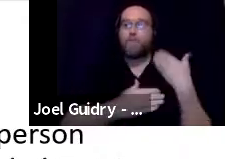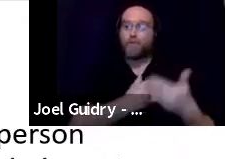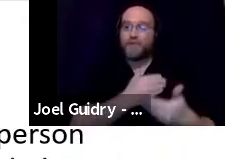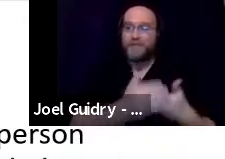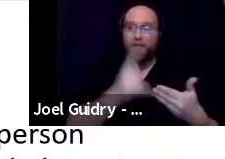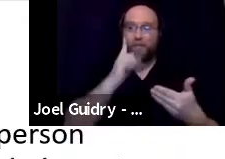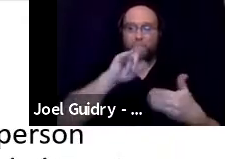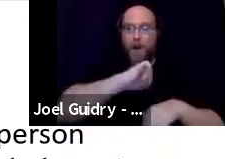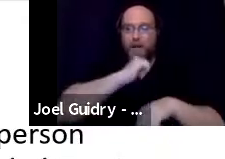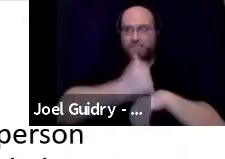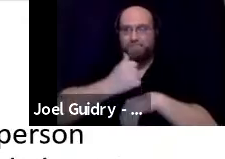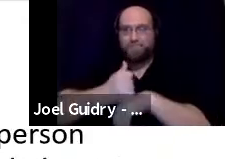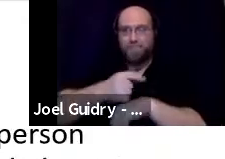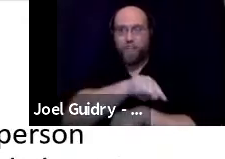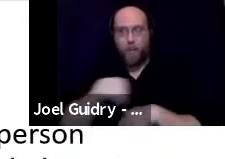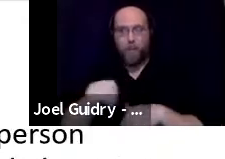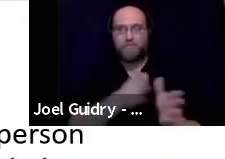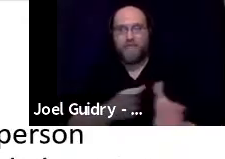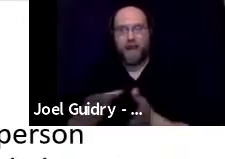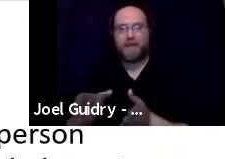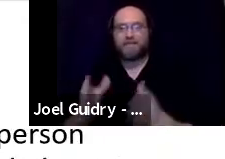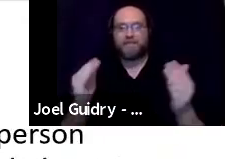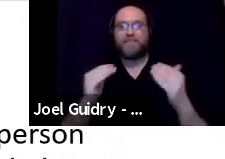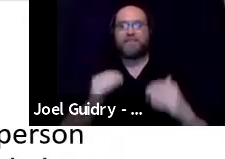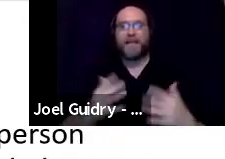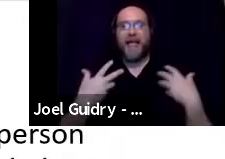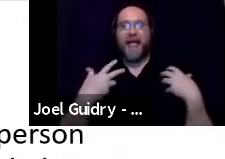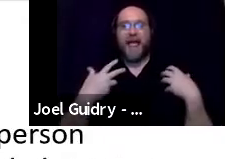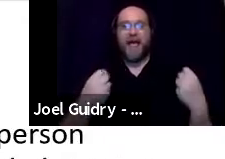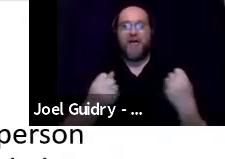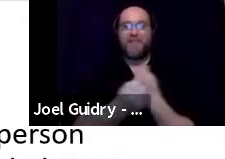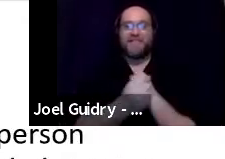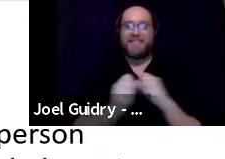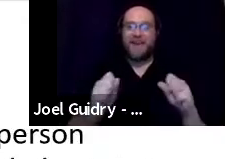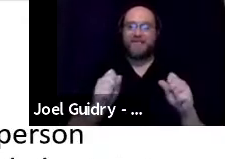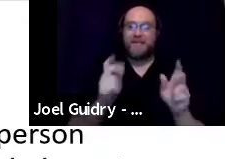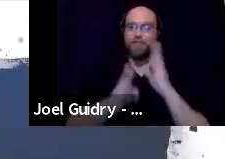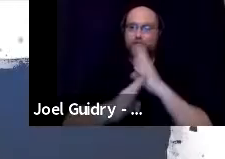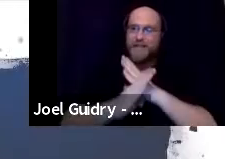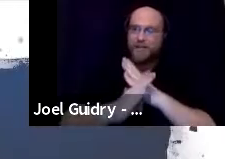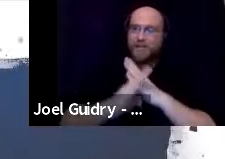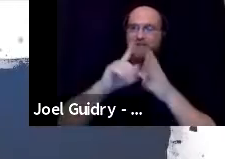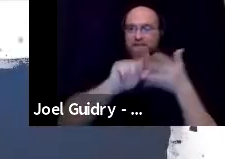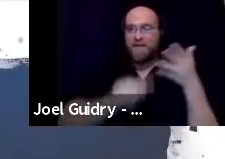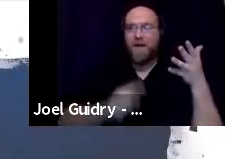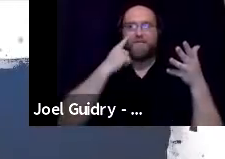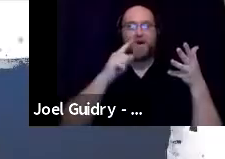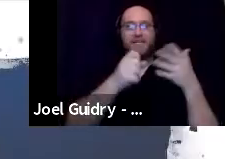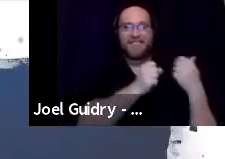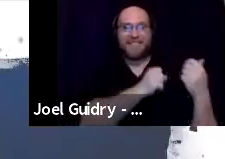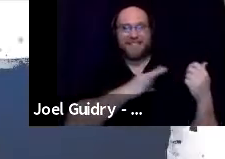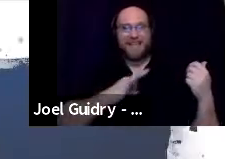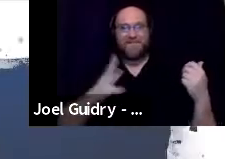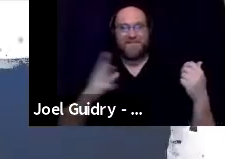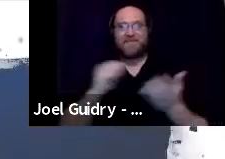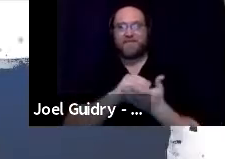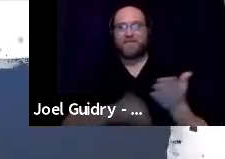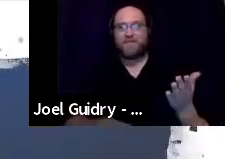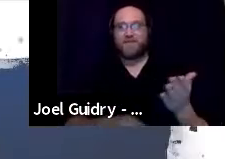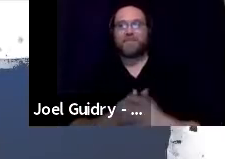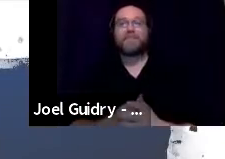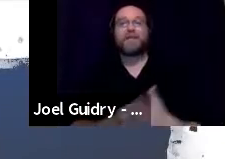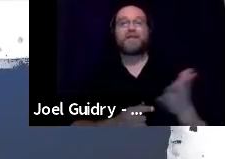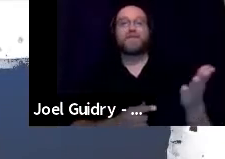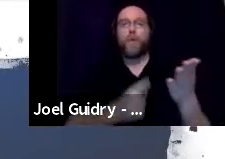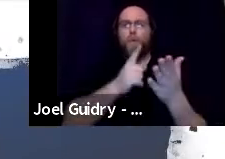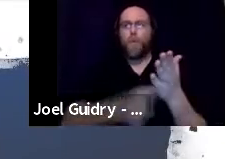to the conversation today, health and safety protections for staff and students. Next slide, please. What should be in these